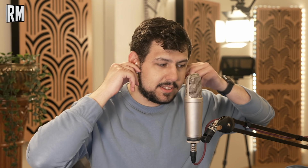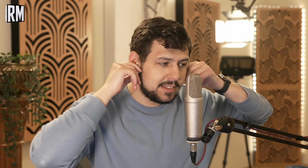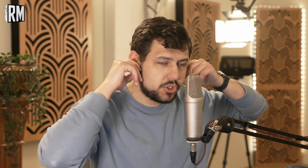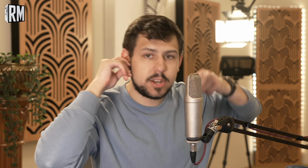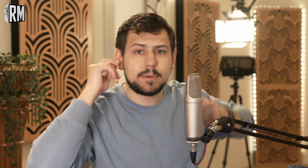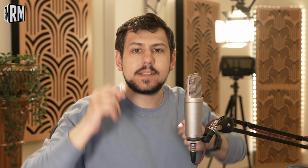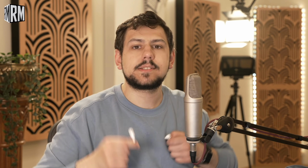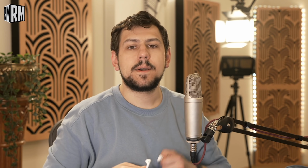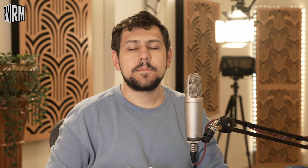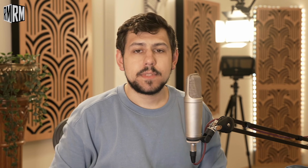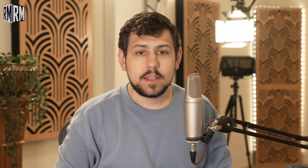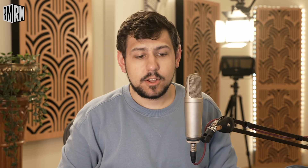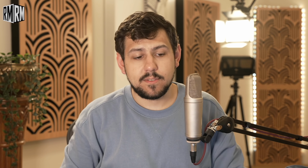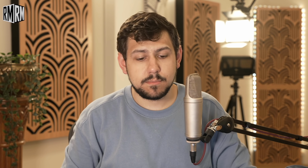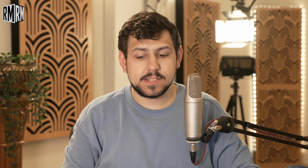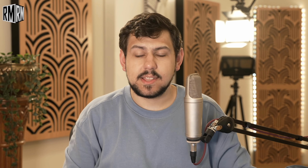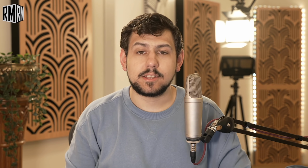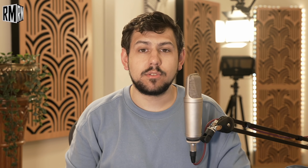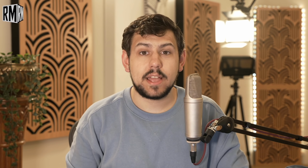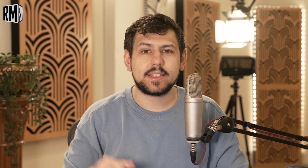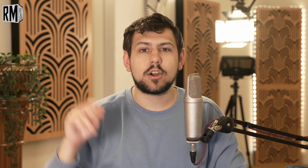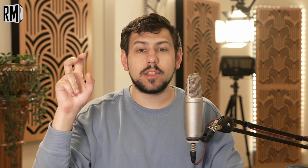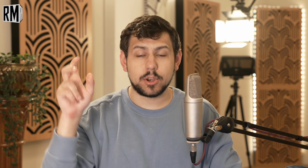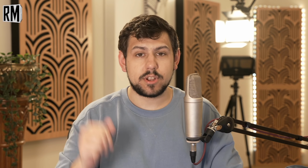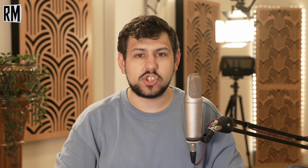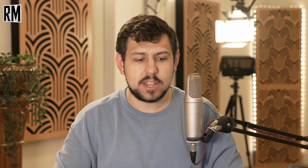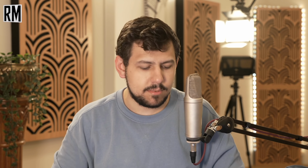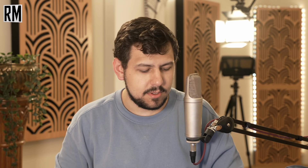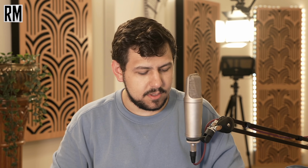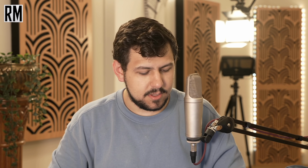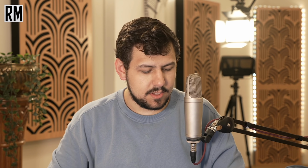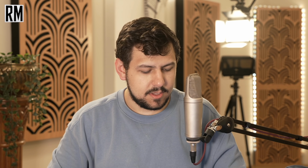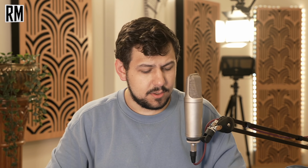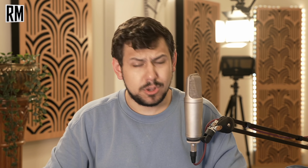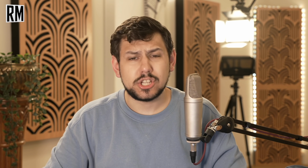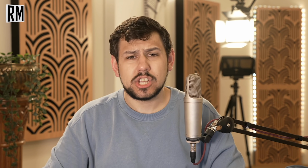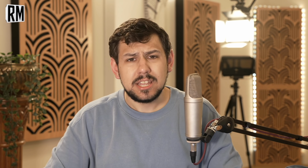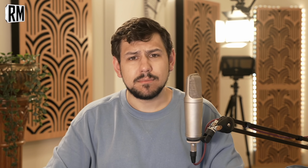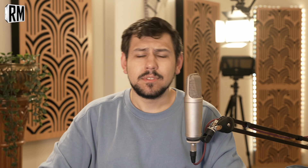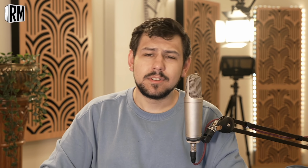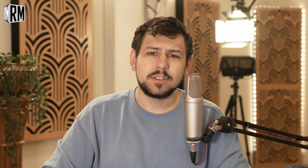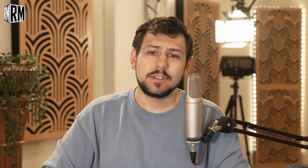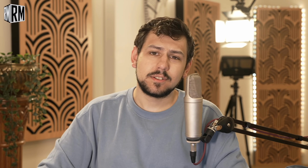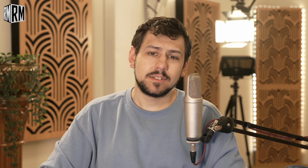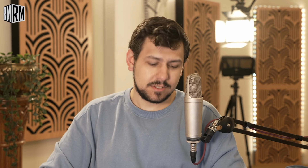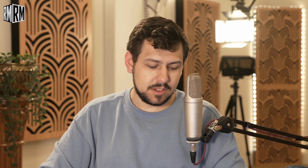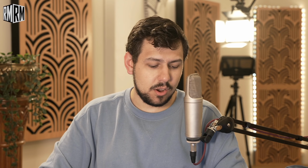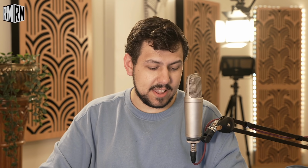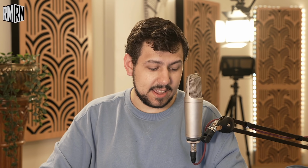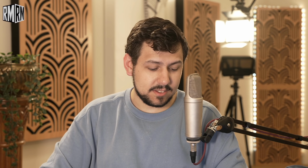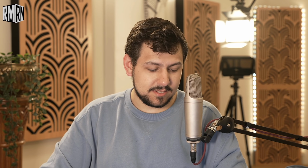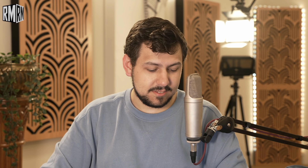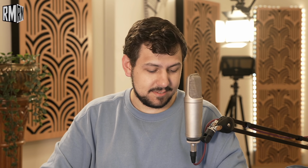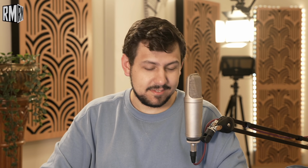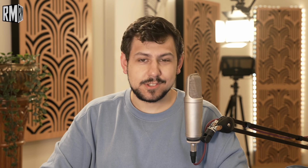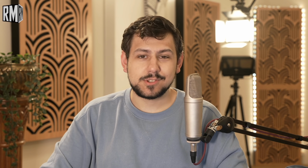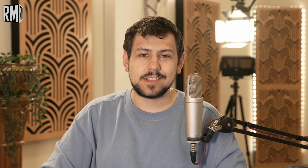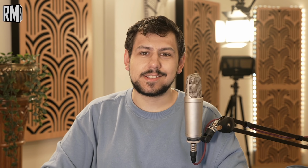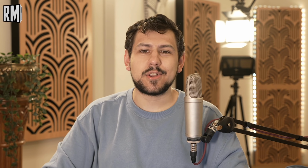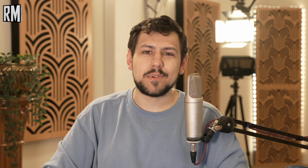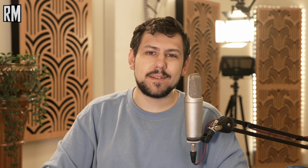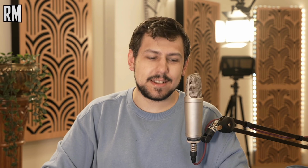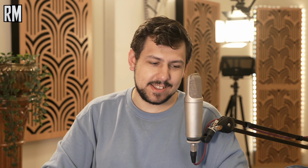like delegitimize governments that they don't like? They call it a regime. Regime. Oh, okay.